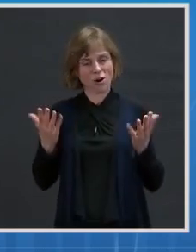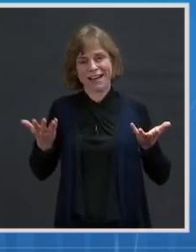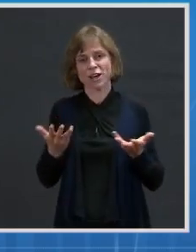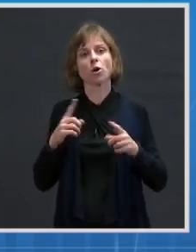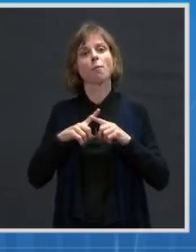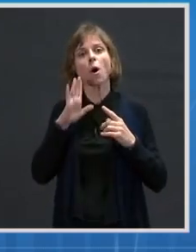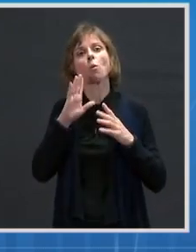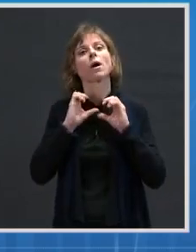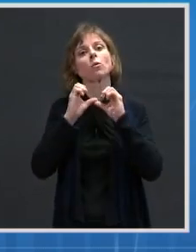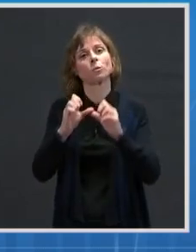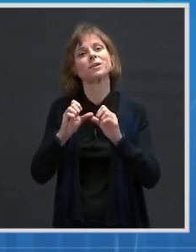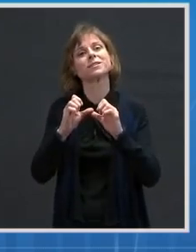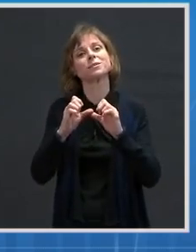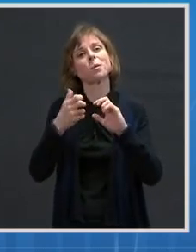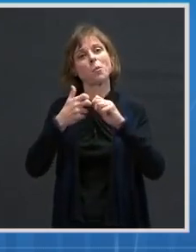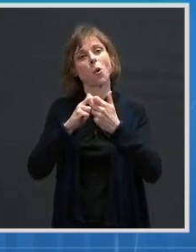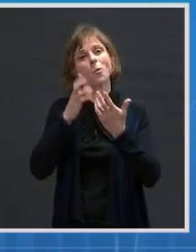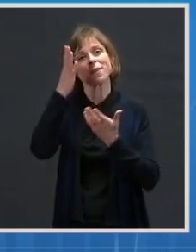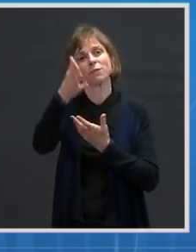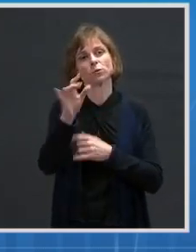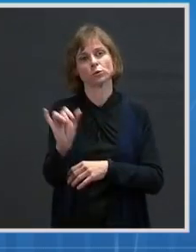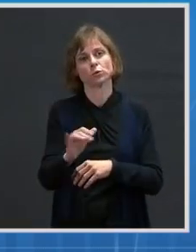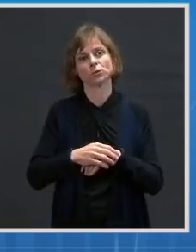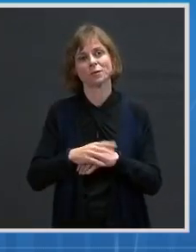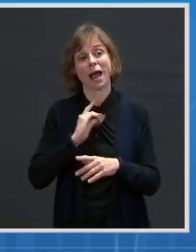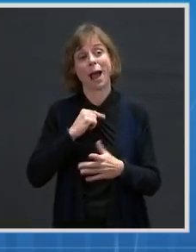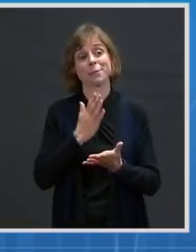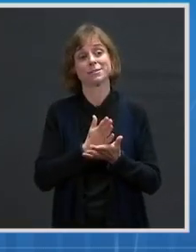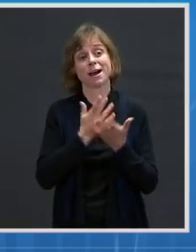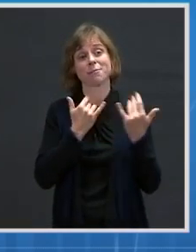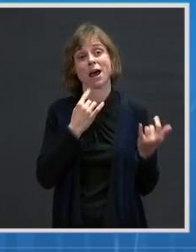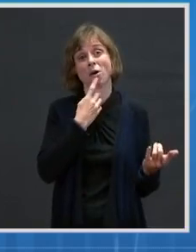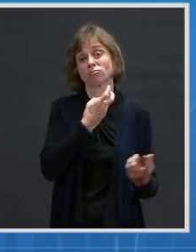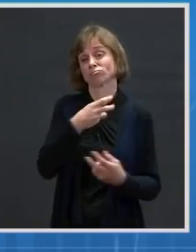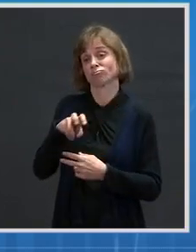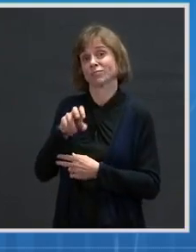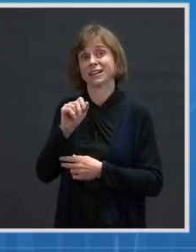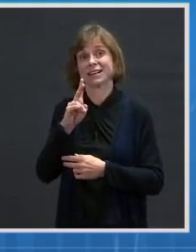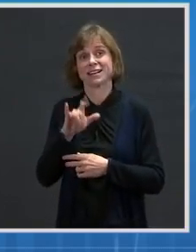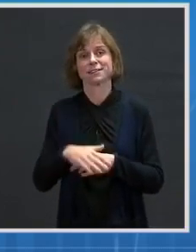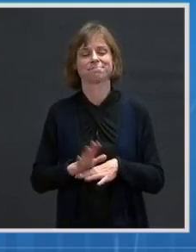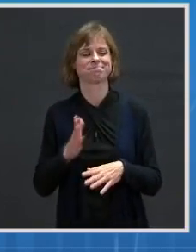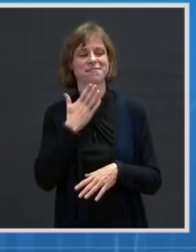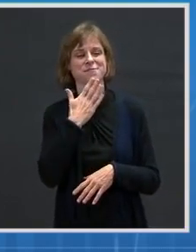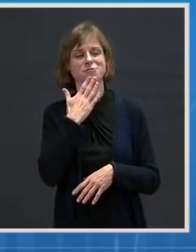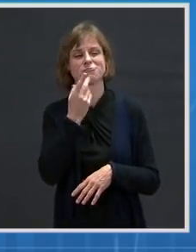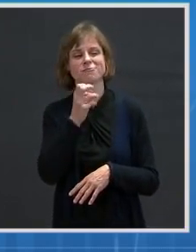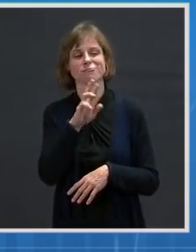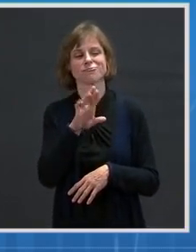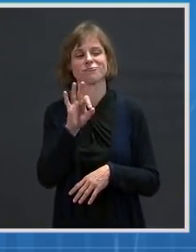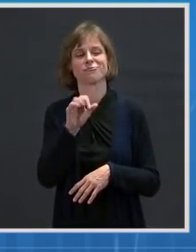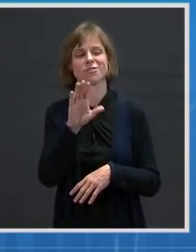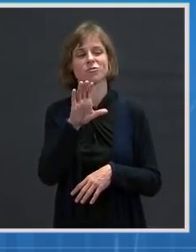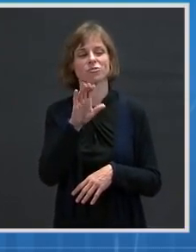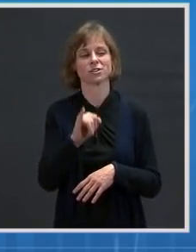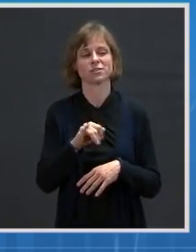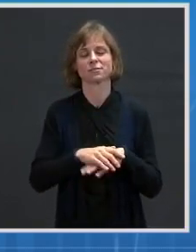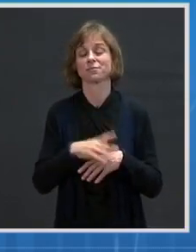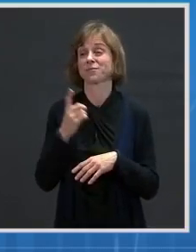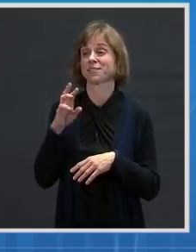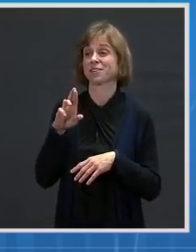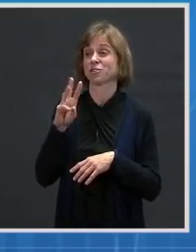future. I'll stop there and back to you, Andy. Thank you. Thank you, Dr. Fauci. Dr.